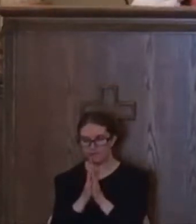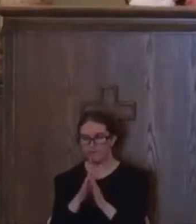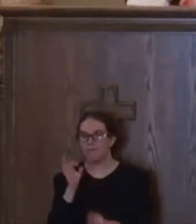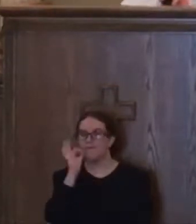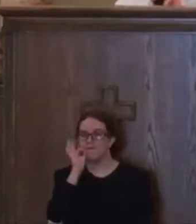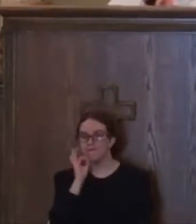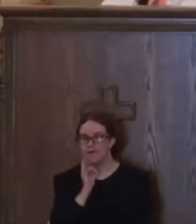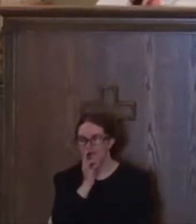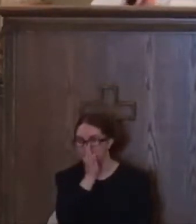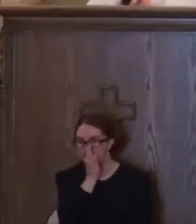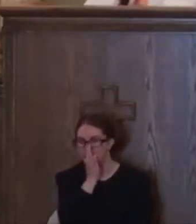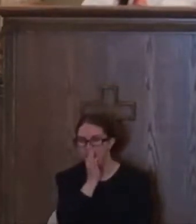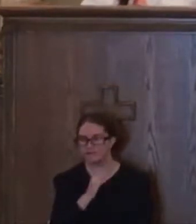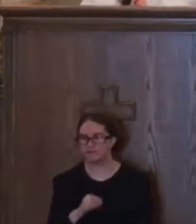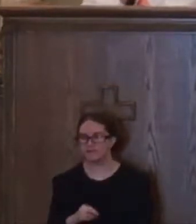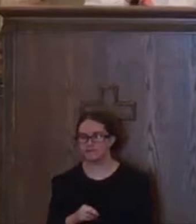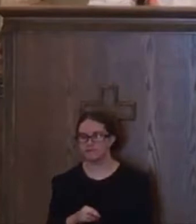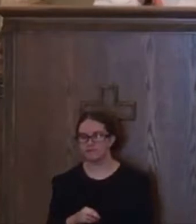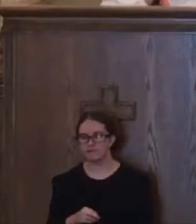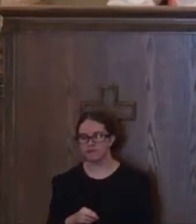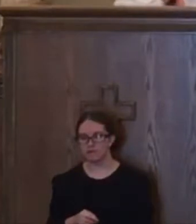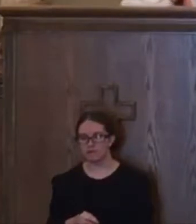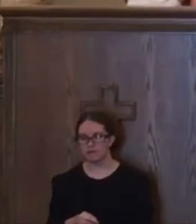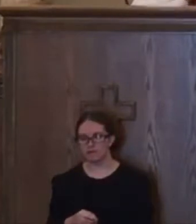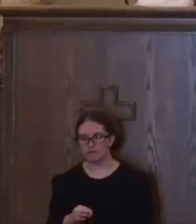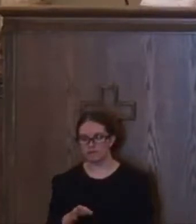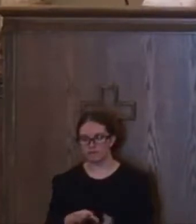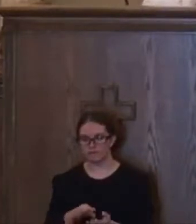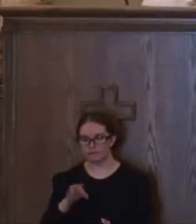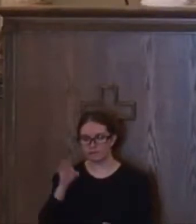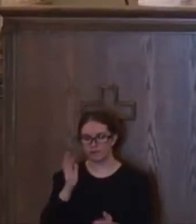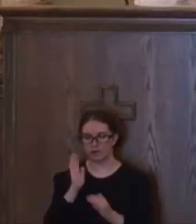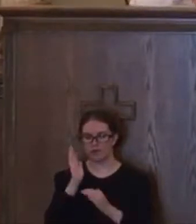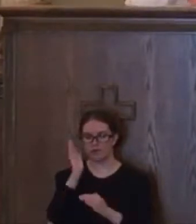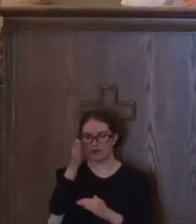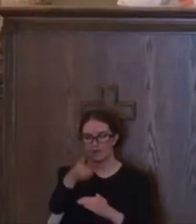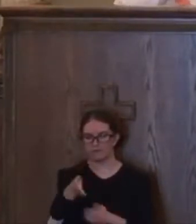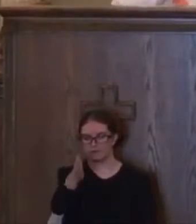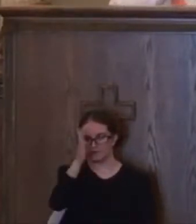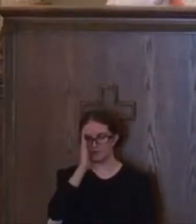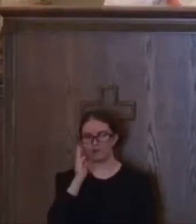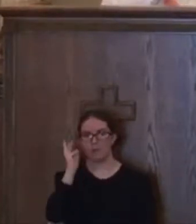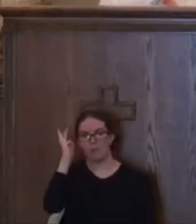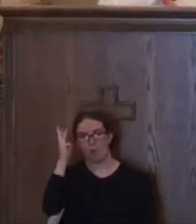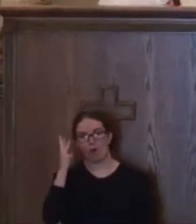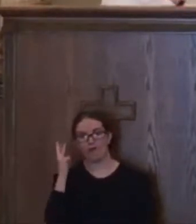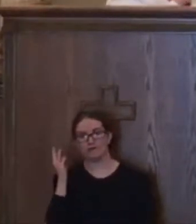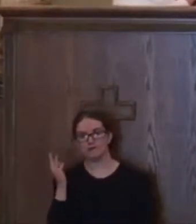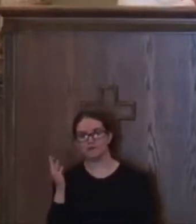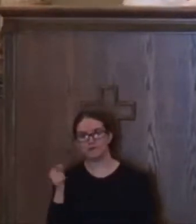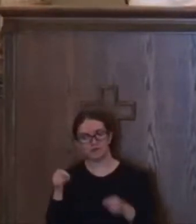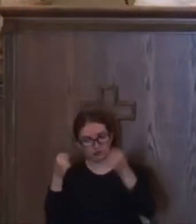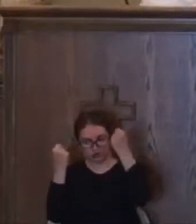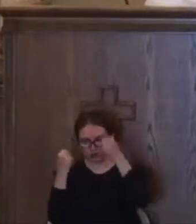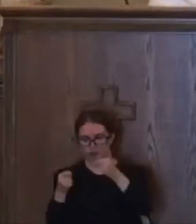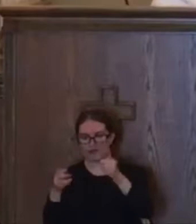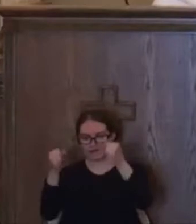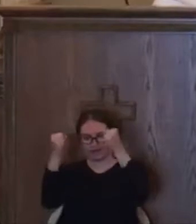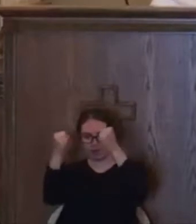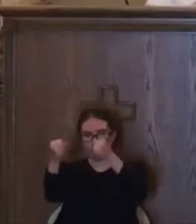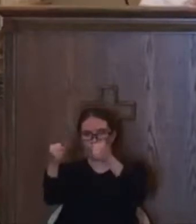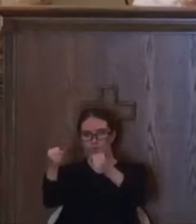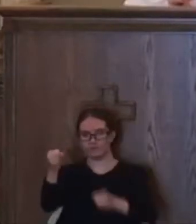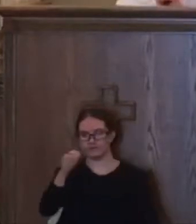really fasted, if we've really seeked God, I wonder today if we've really even tried to get a hold of